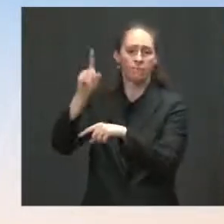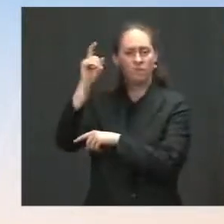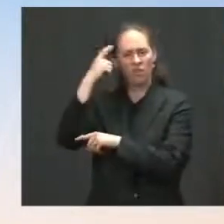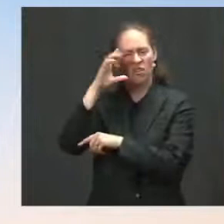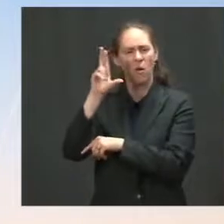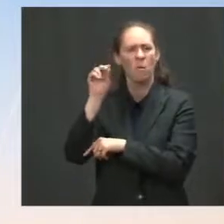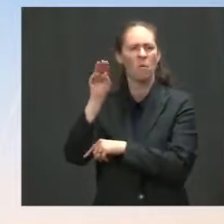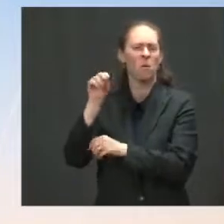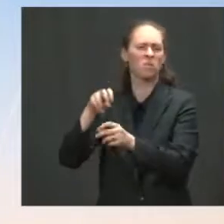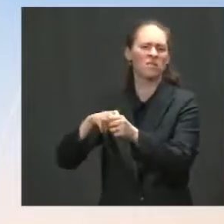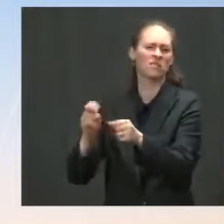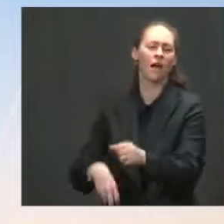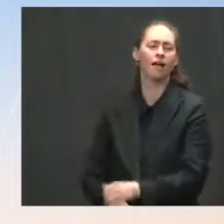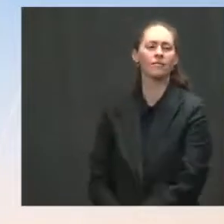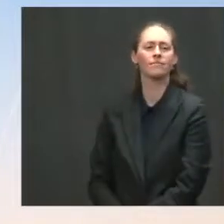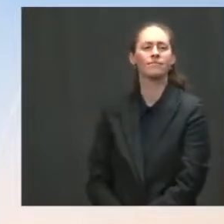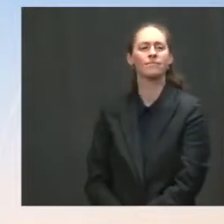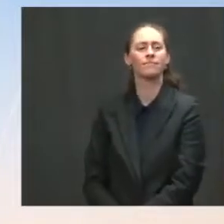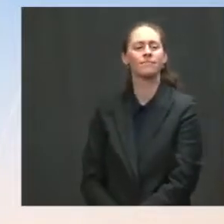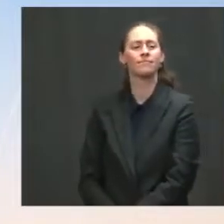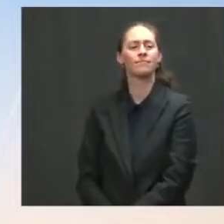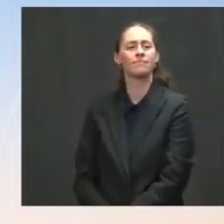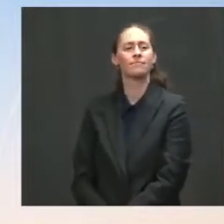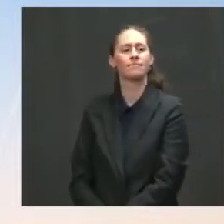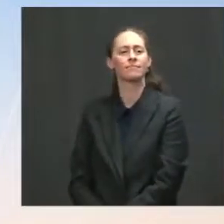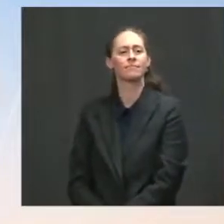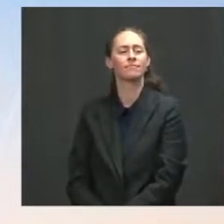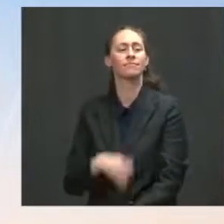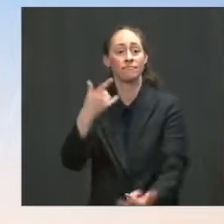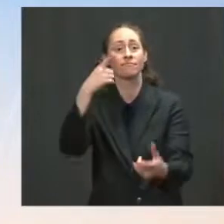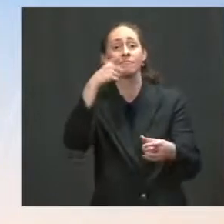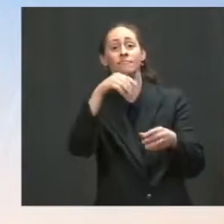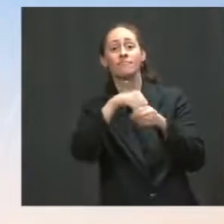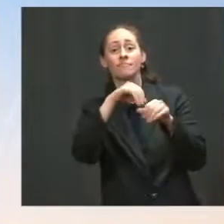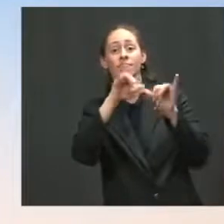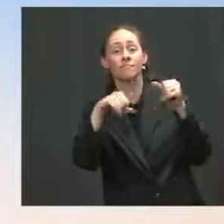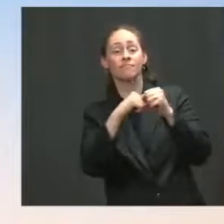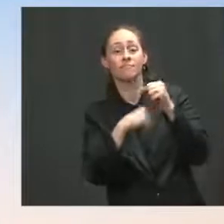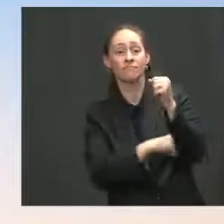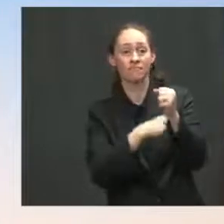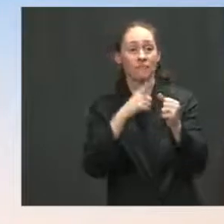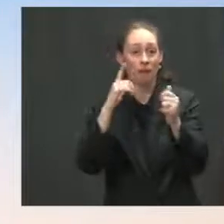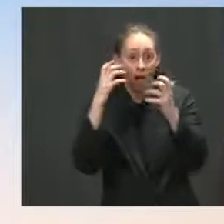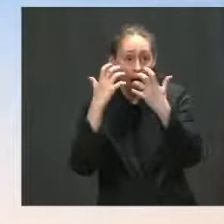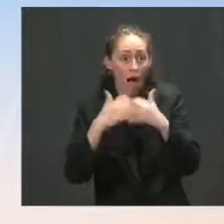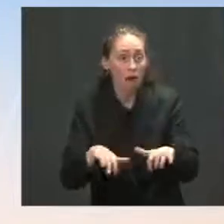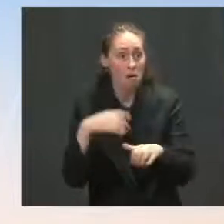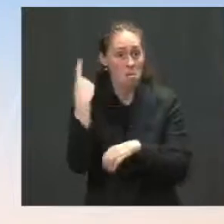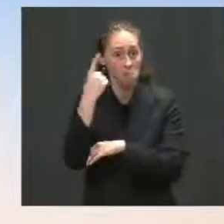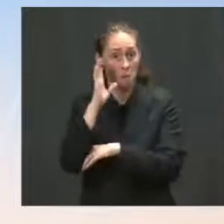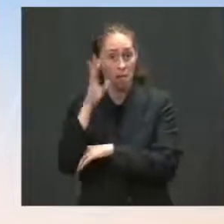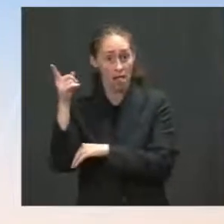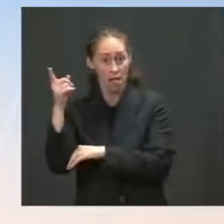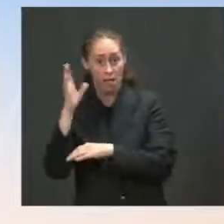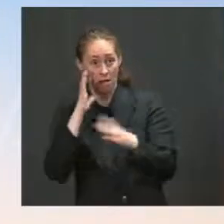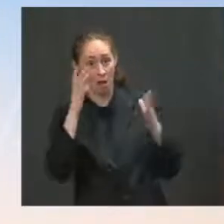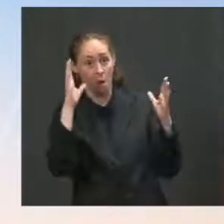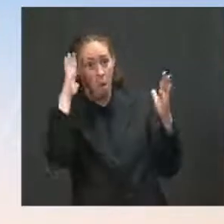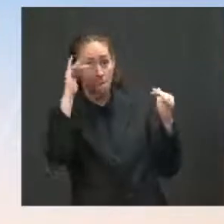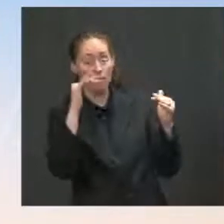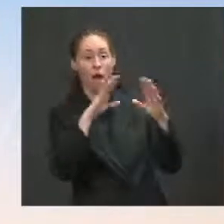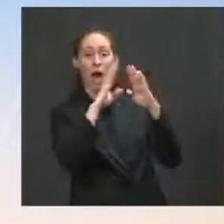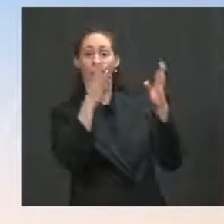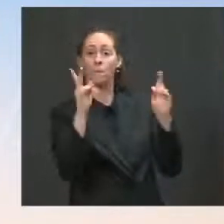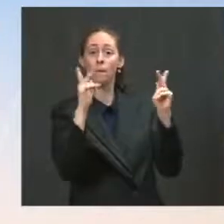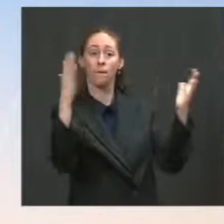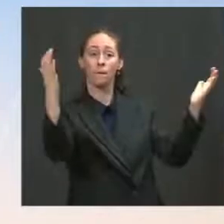bipartisan infrastructure deal, would President Biden like to see the House come immediately back into session, or is he okay waiting until the